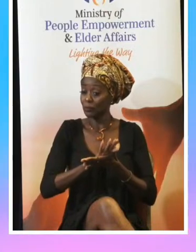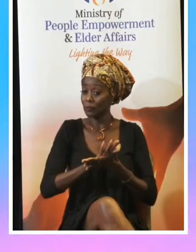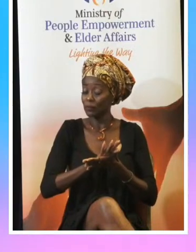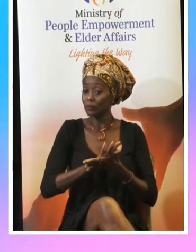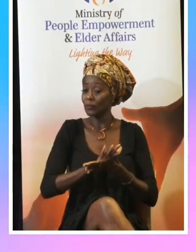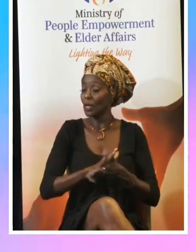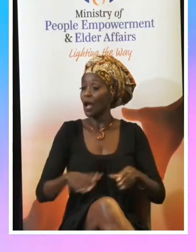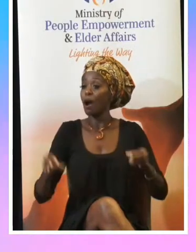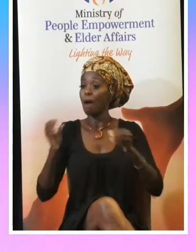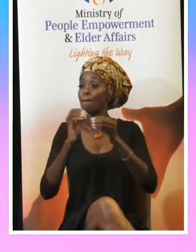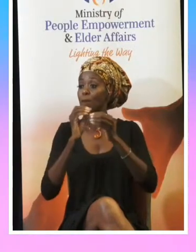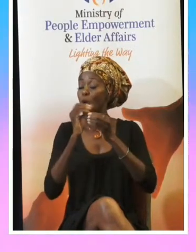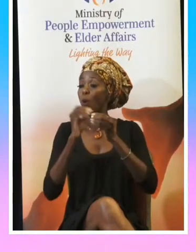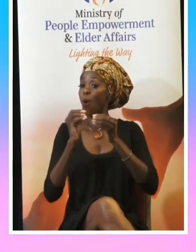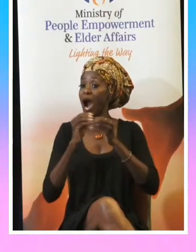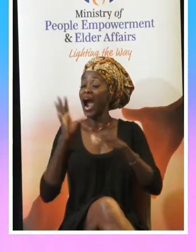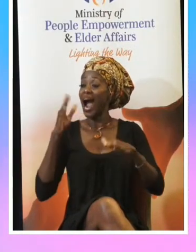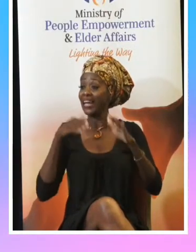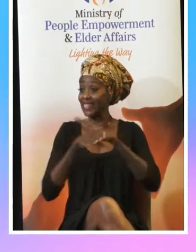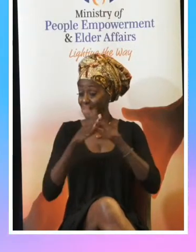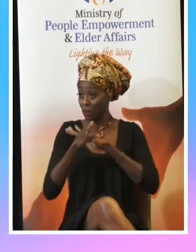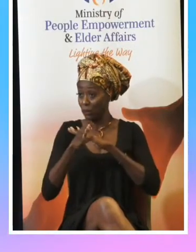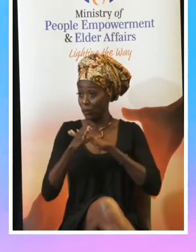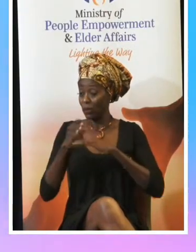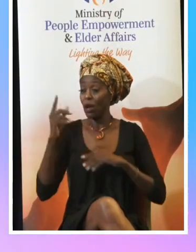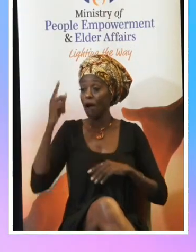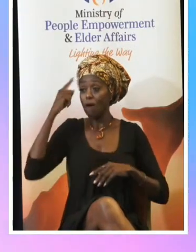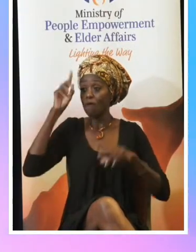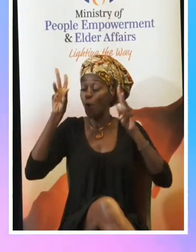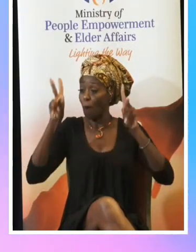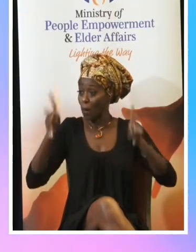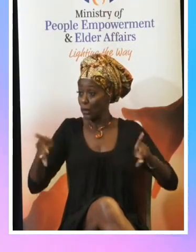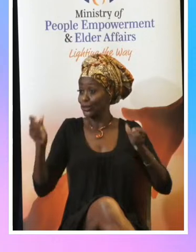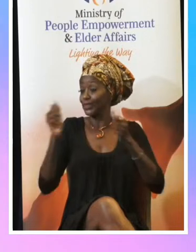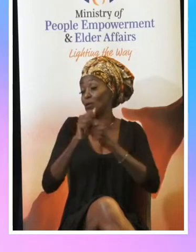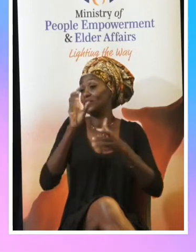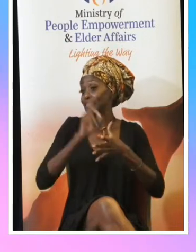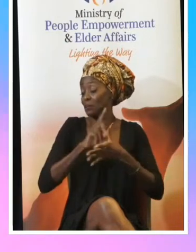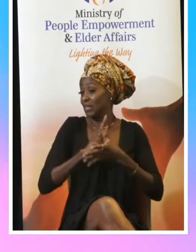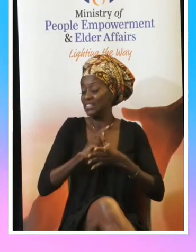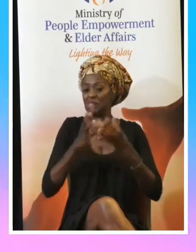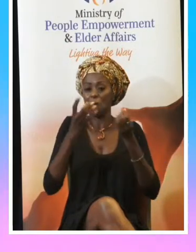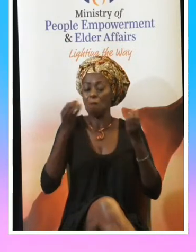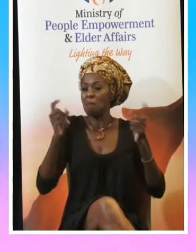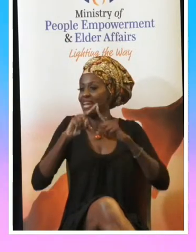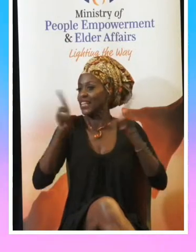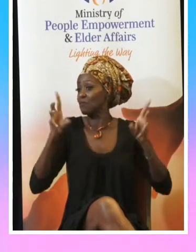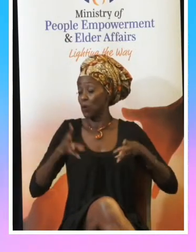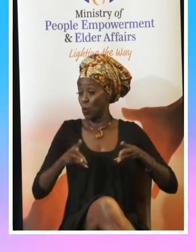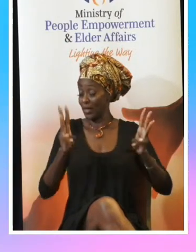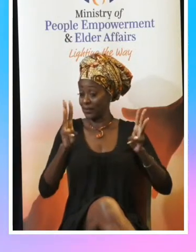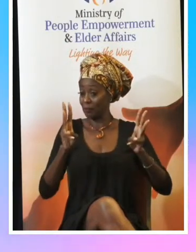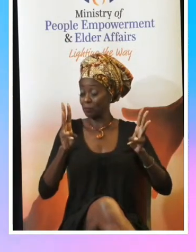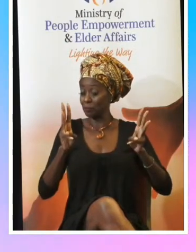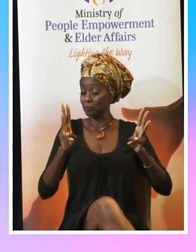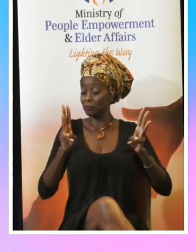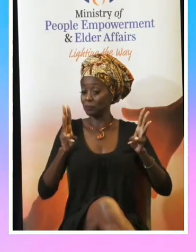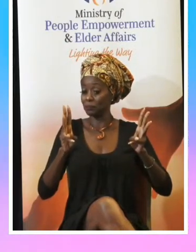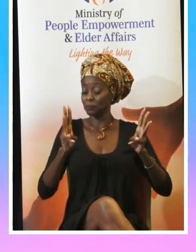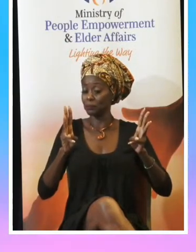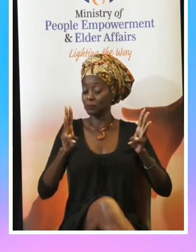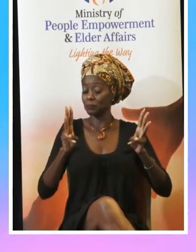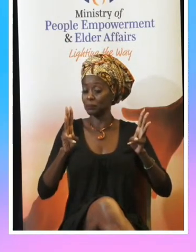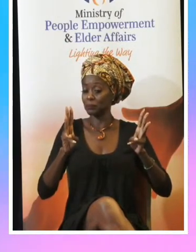more accessible to persons with disabilities in a whole host of ways. The modalities